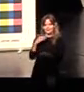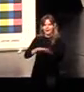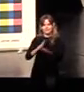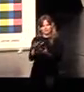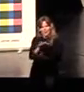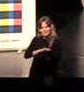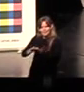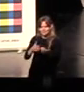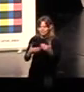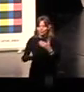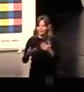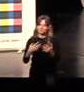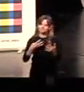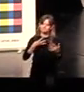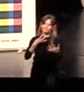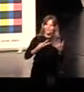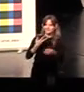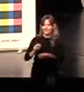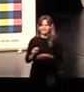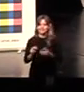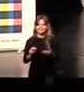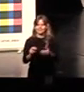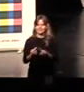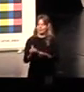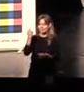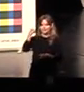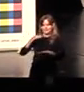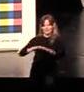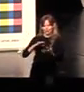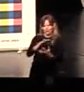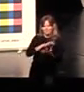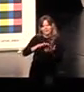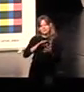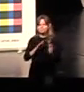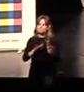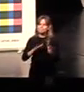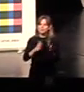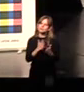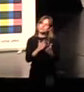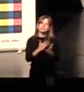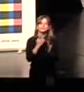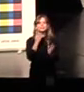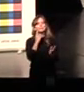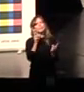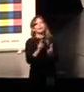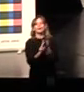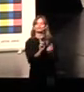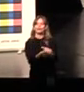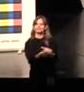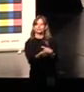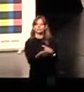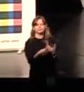in de late seventies and eighties man zo bang ben dat complexe die het led door simplified reactie